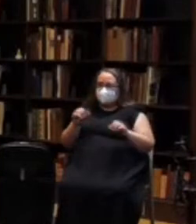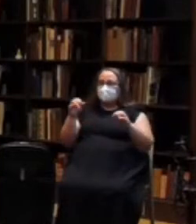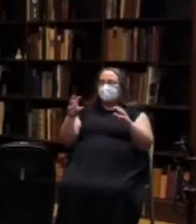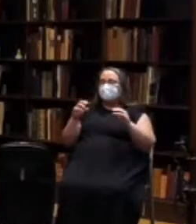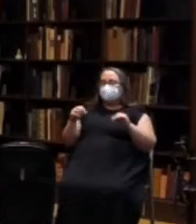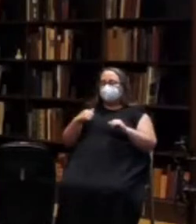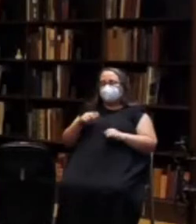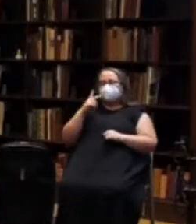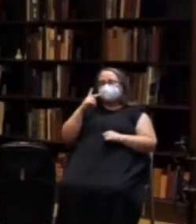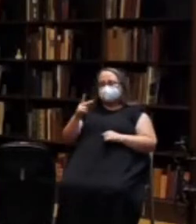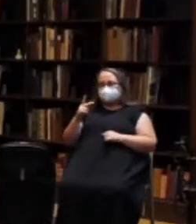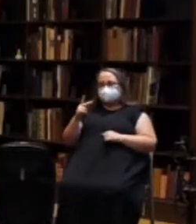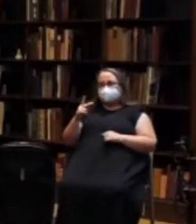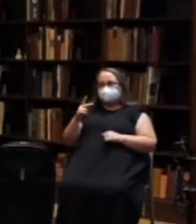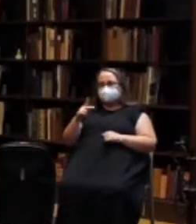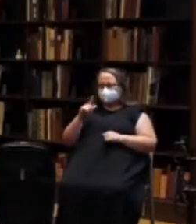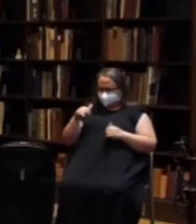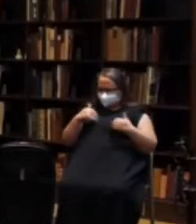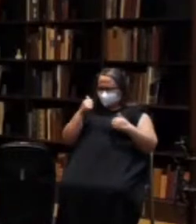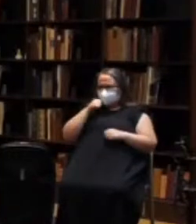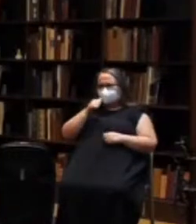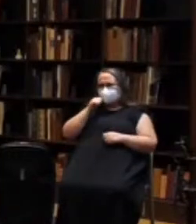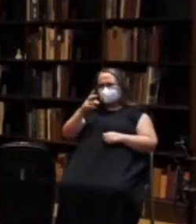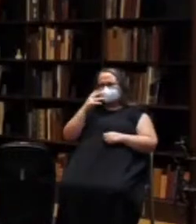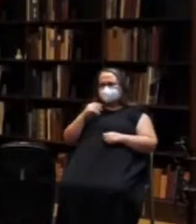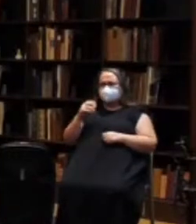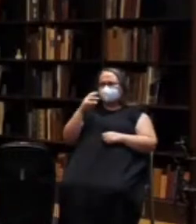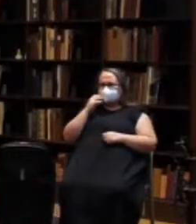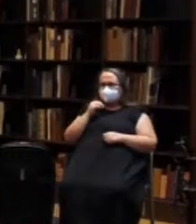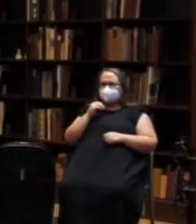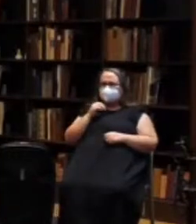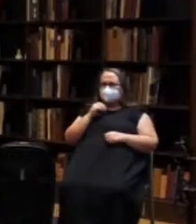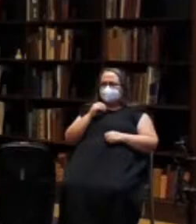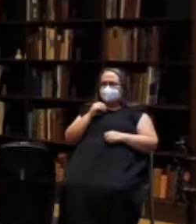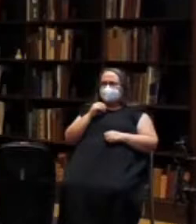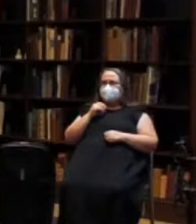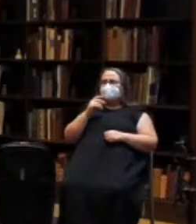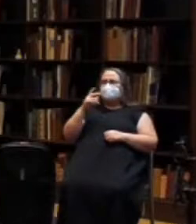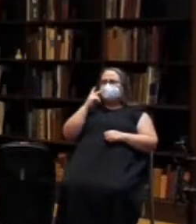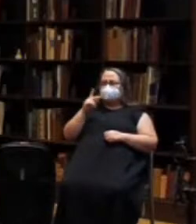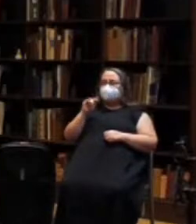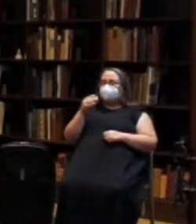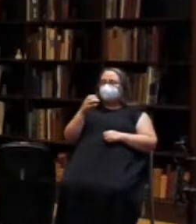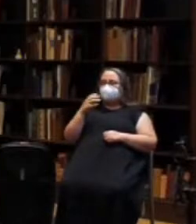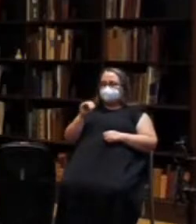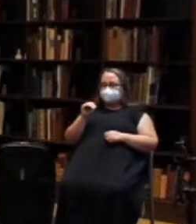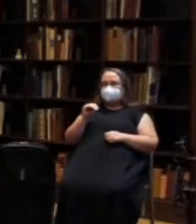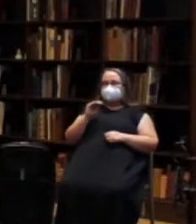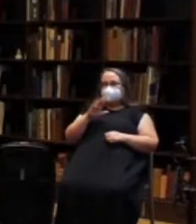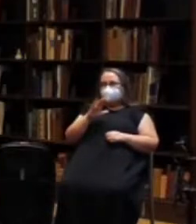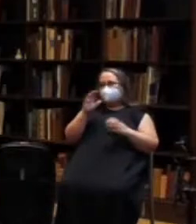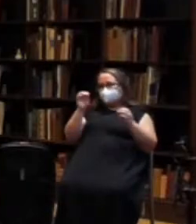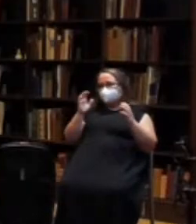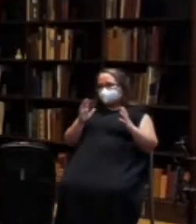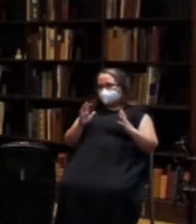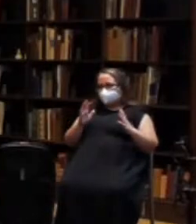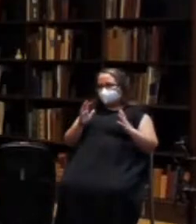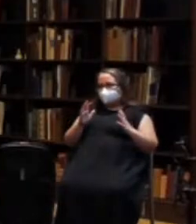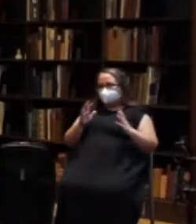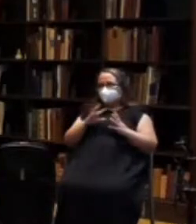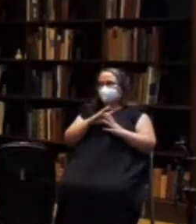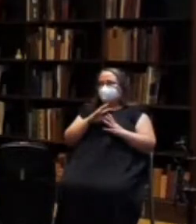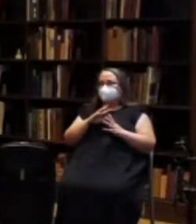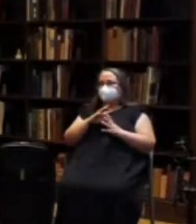So we see there, right, this young girl's experience of seeing sort of the racism of her teacher right